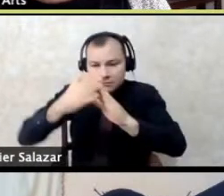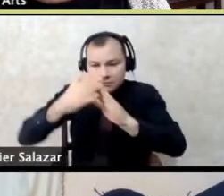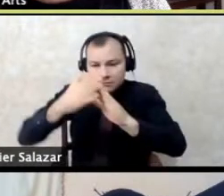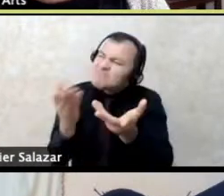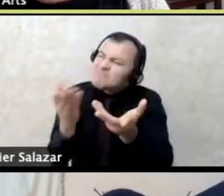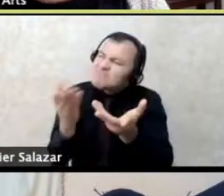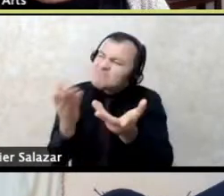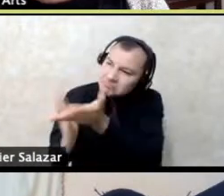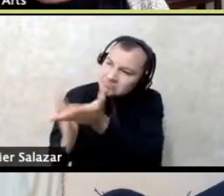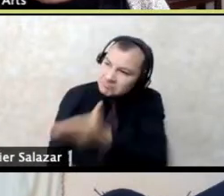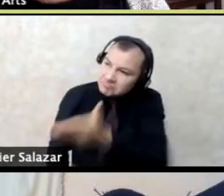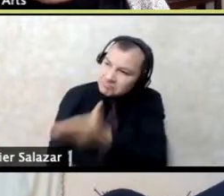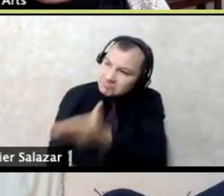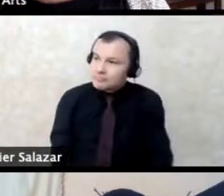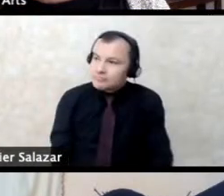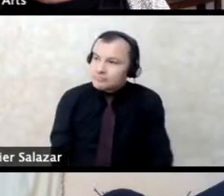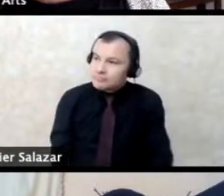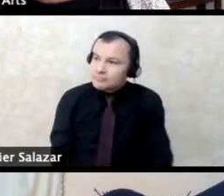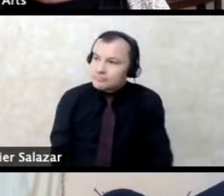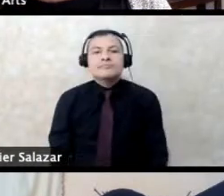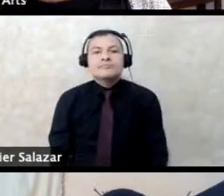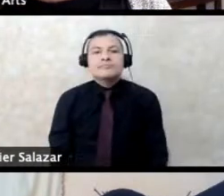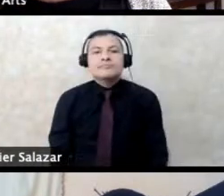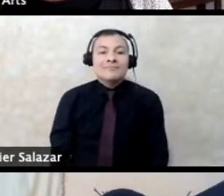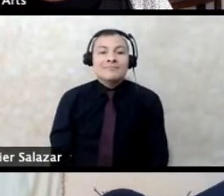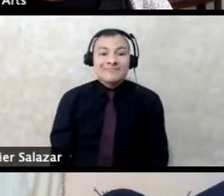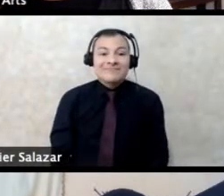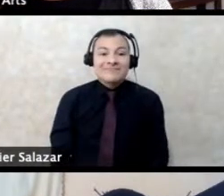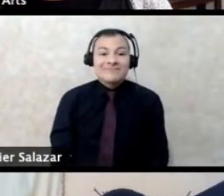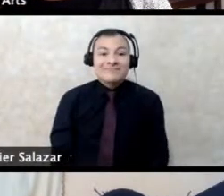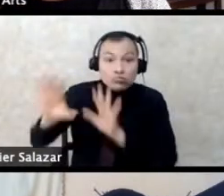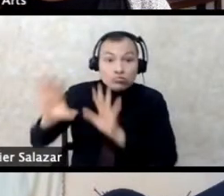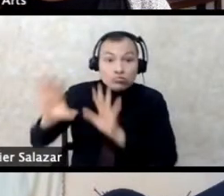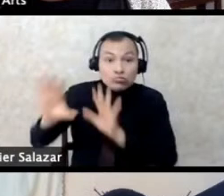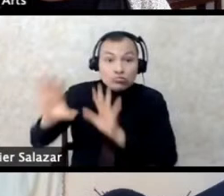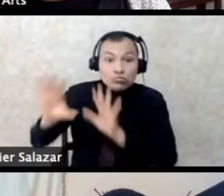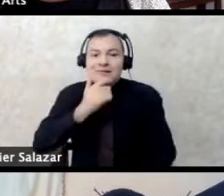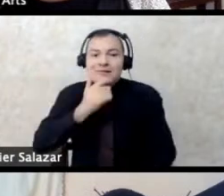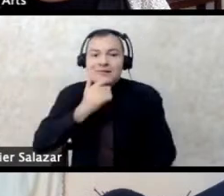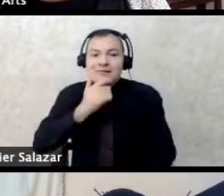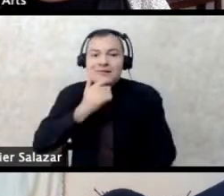First of all, hello everyone. It's very nice to be here with you, and